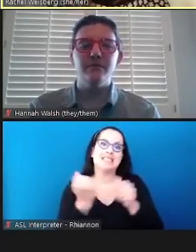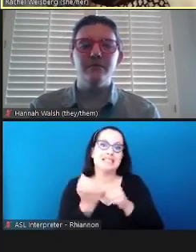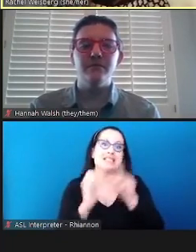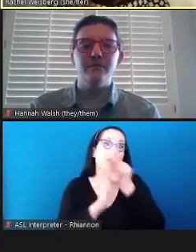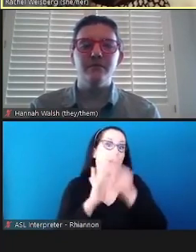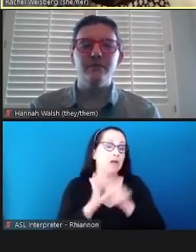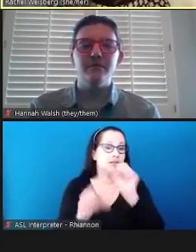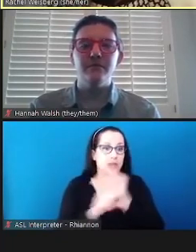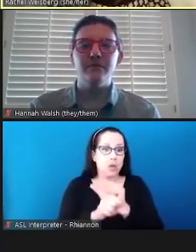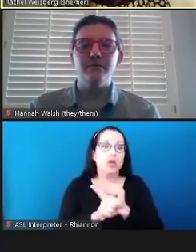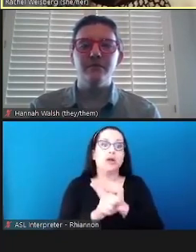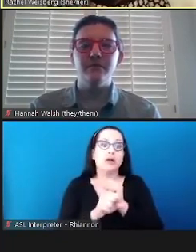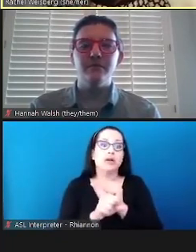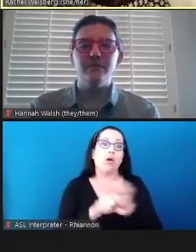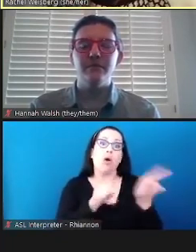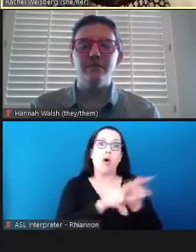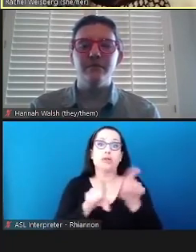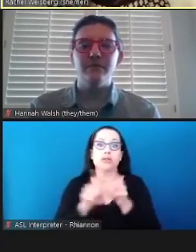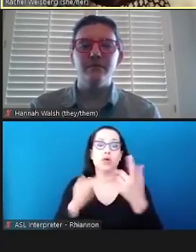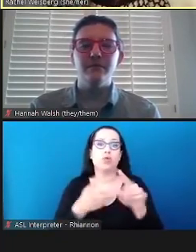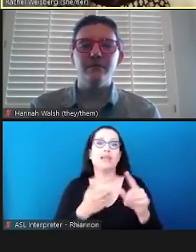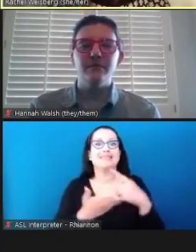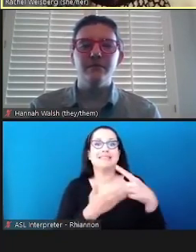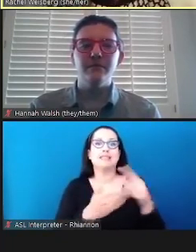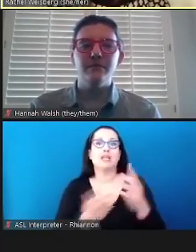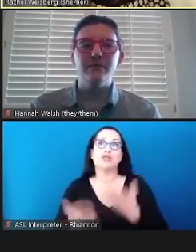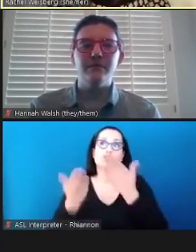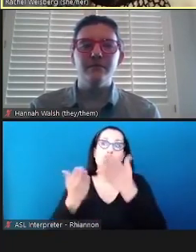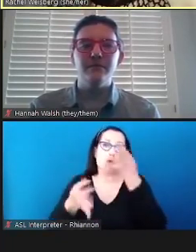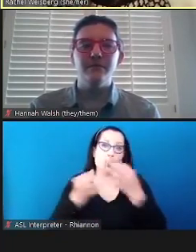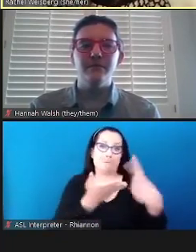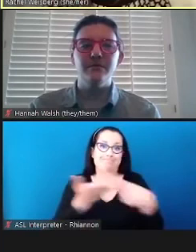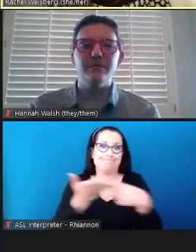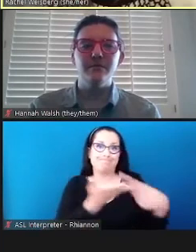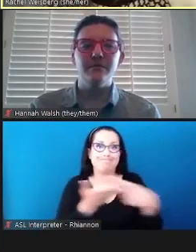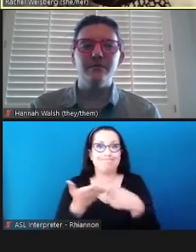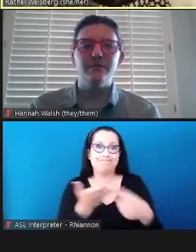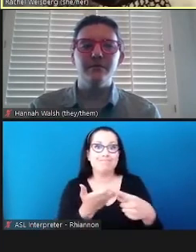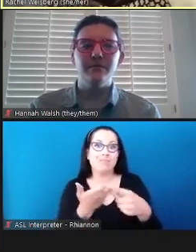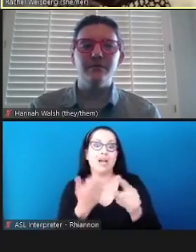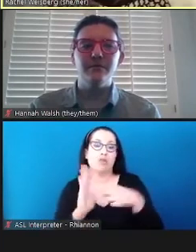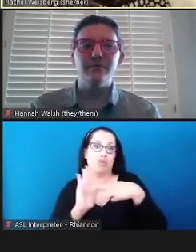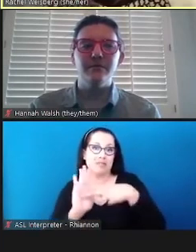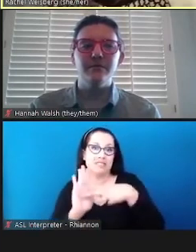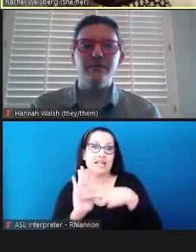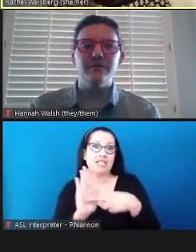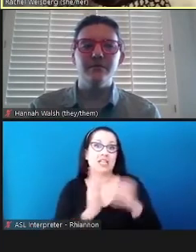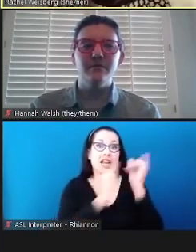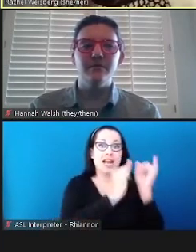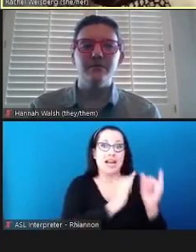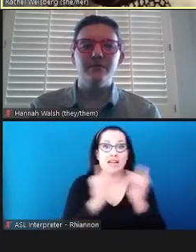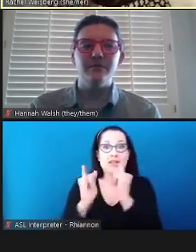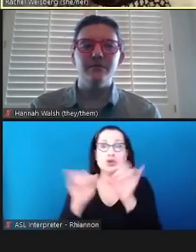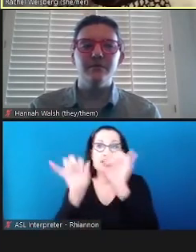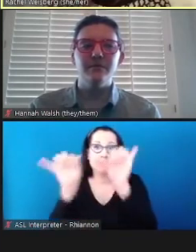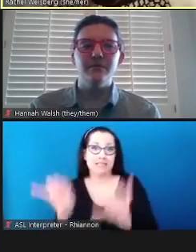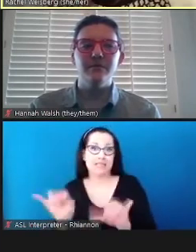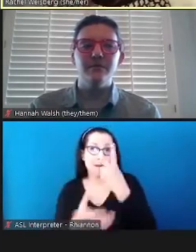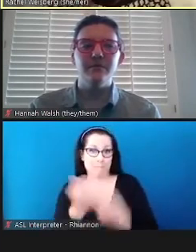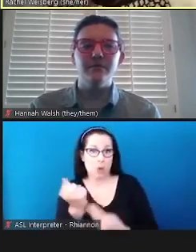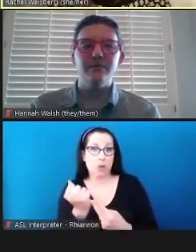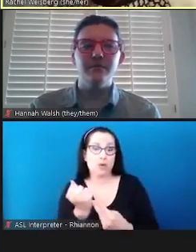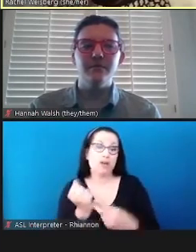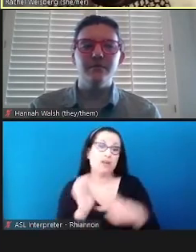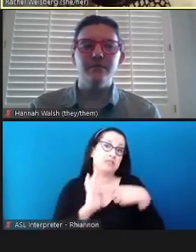to providing litigation direct representation in either individual litigation cases or in systemic cases like a class action.